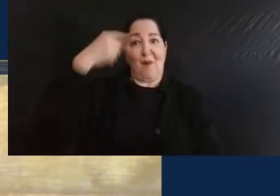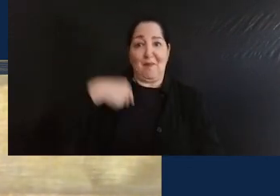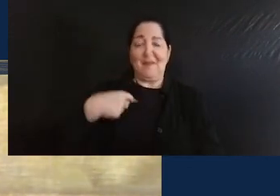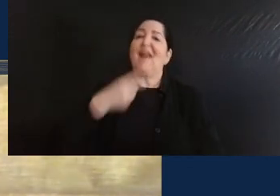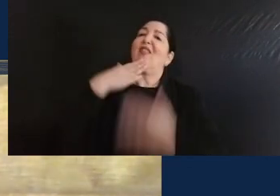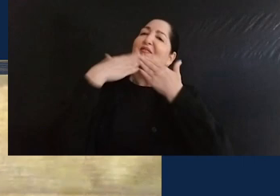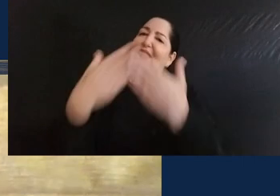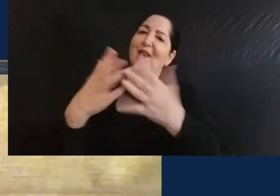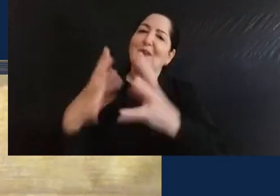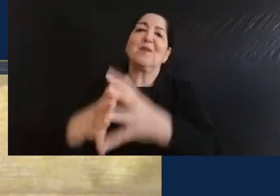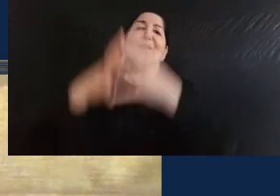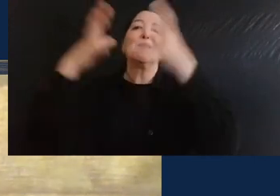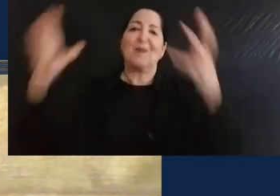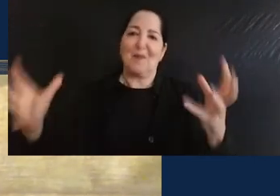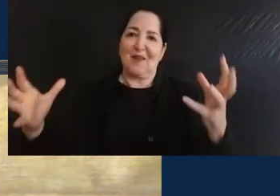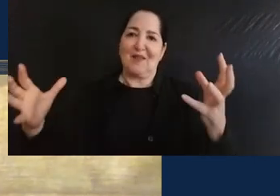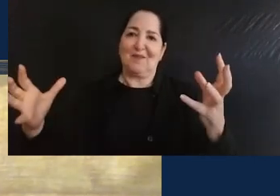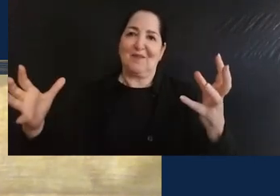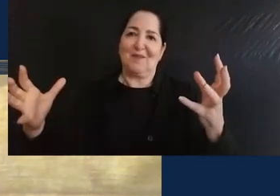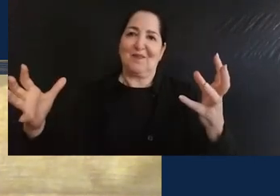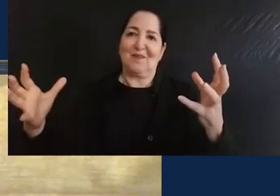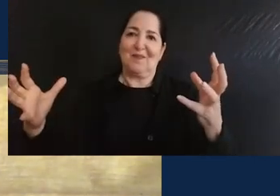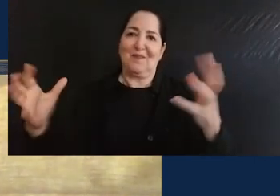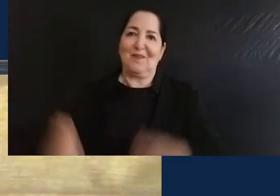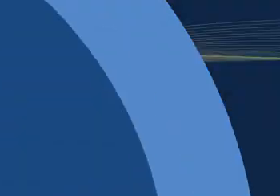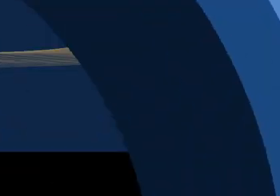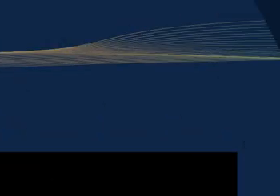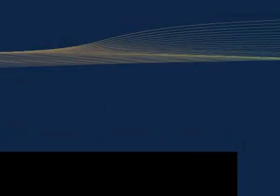helps, I thank you so, so much.